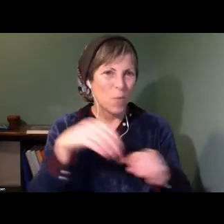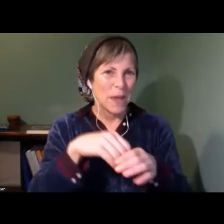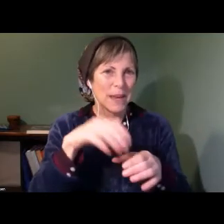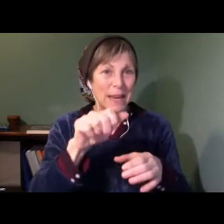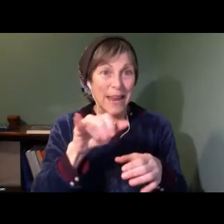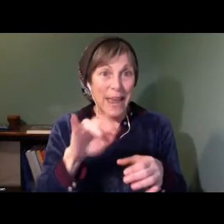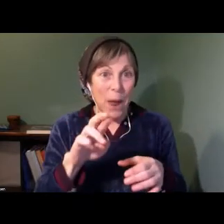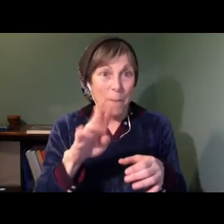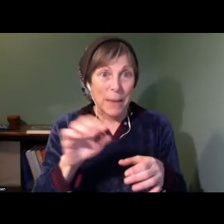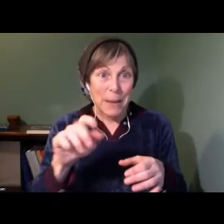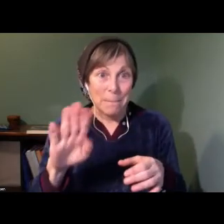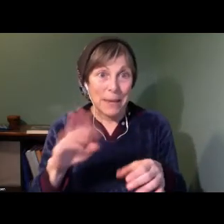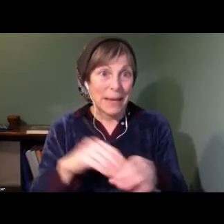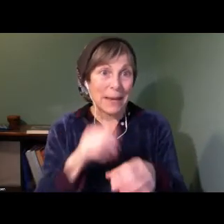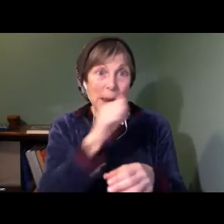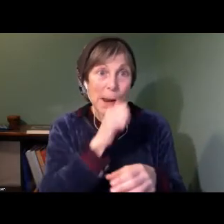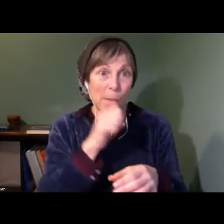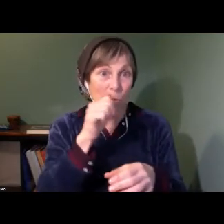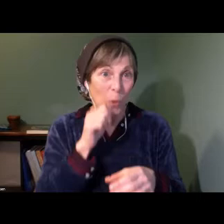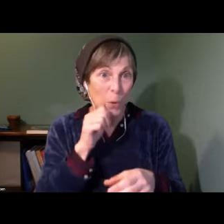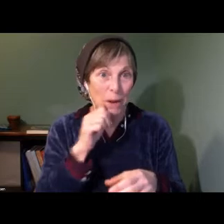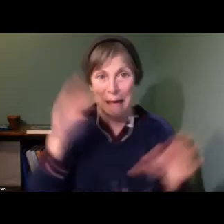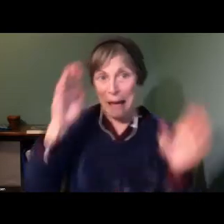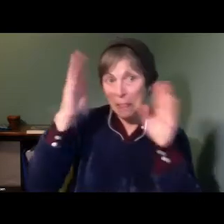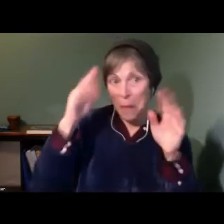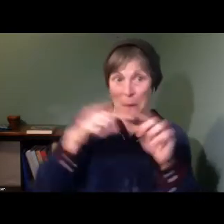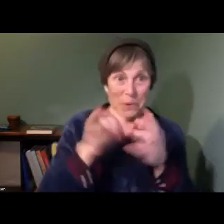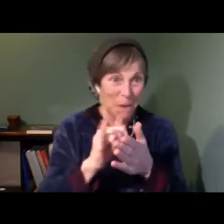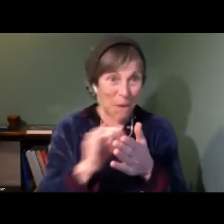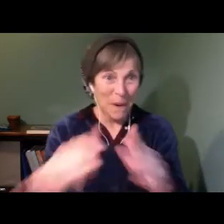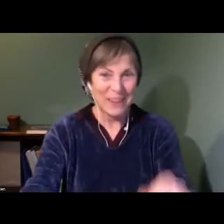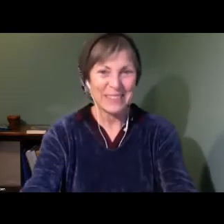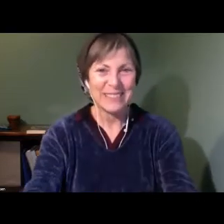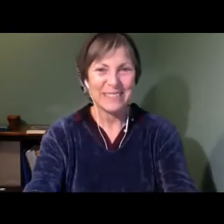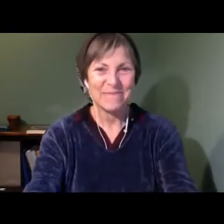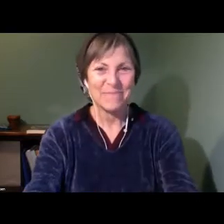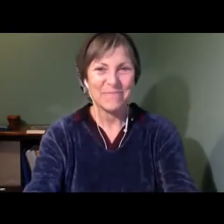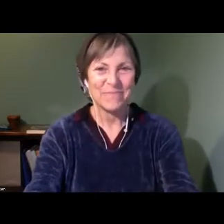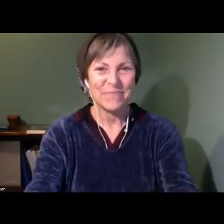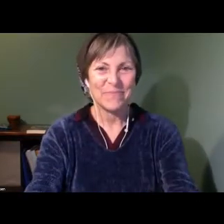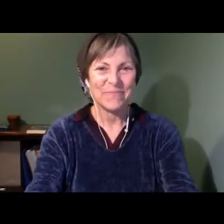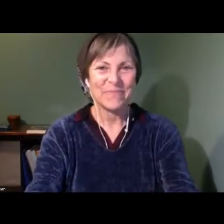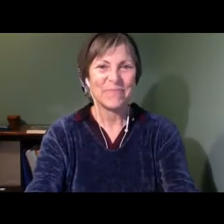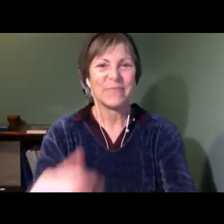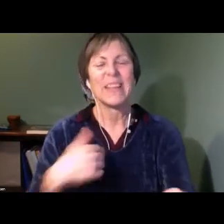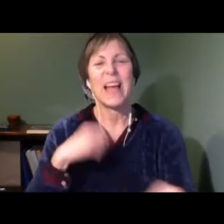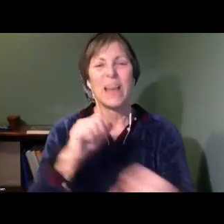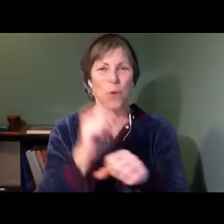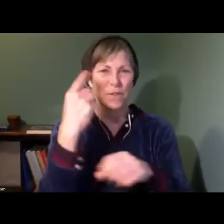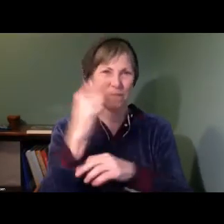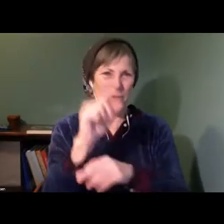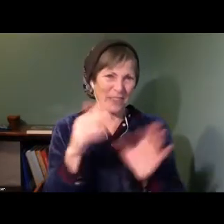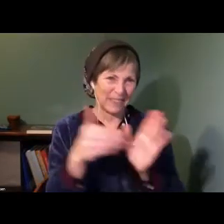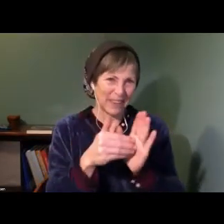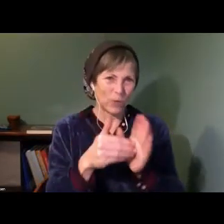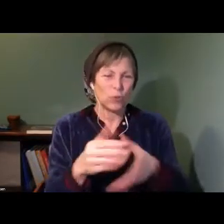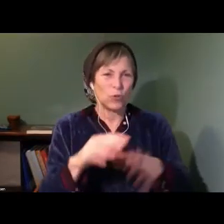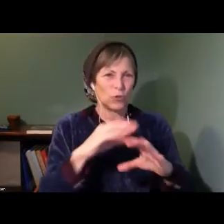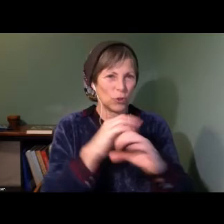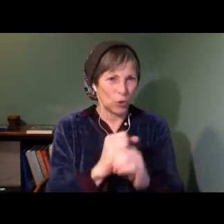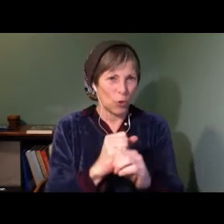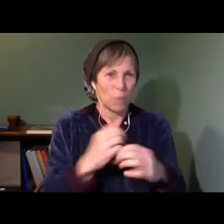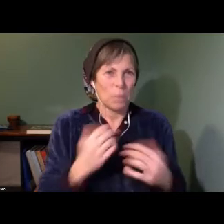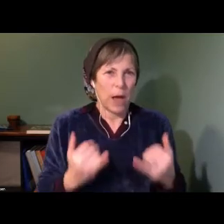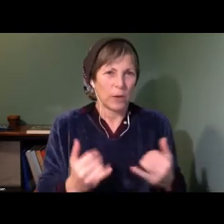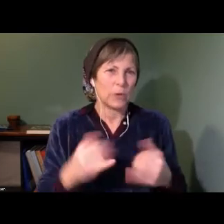just uh tell it all of you in New York uh I um I work for the Center for Secure and Modern Elections we're an organization that